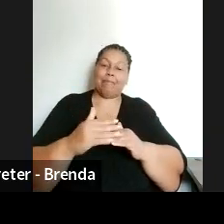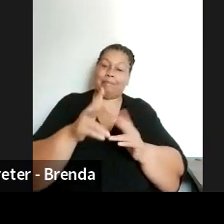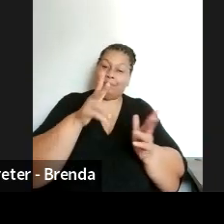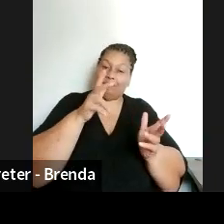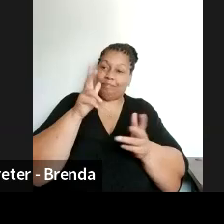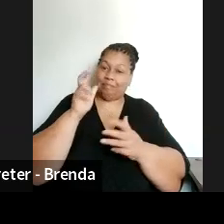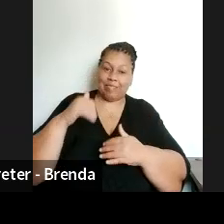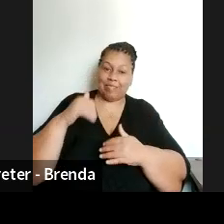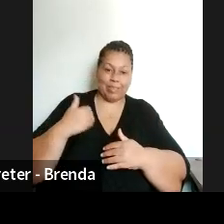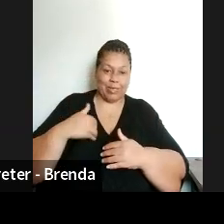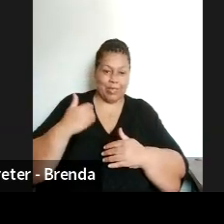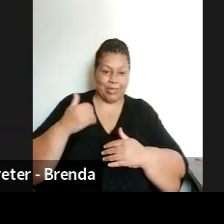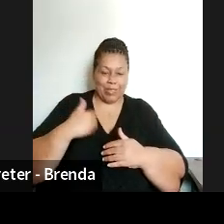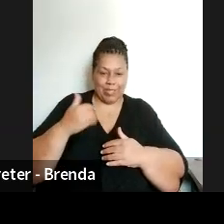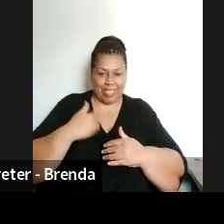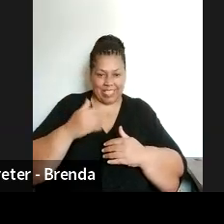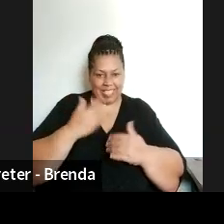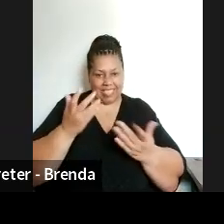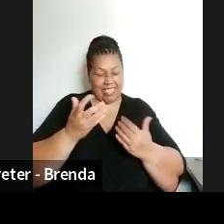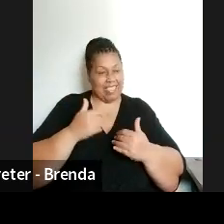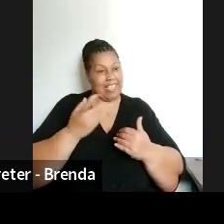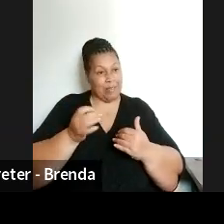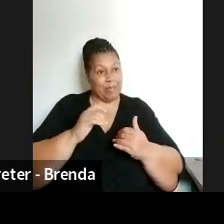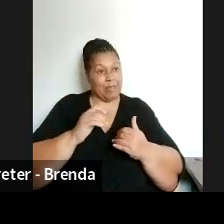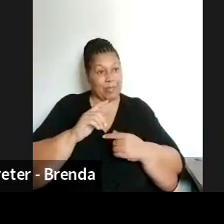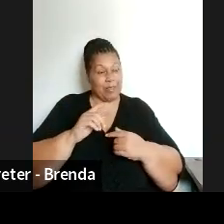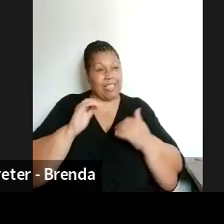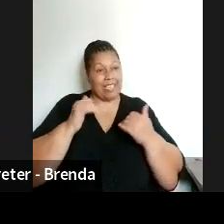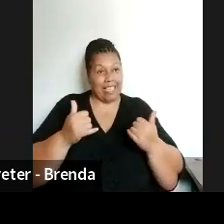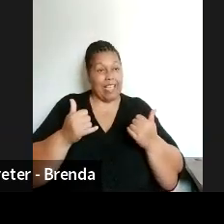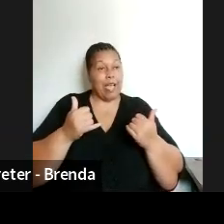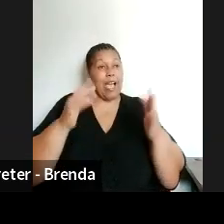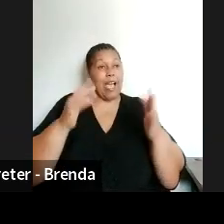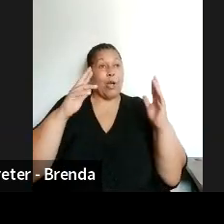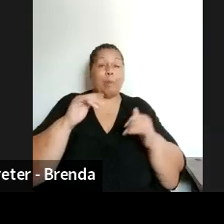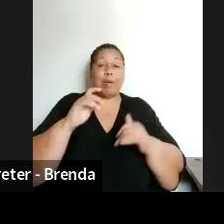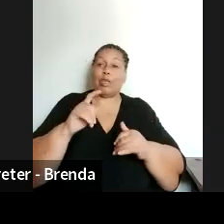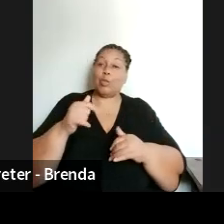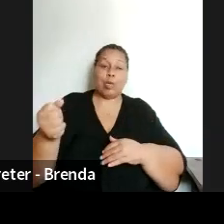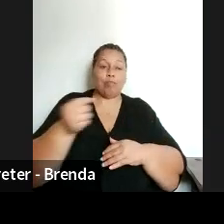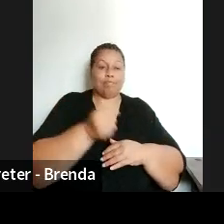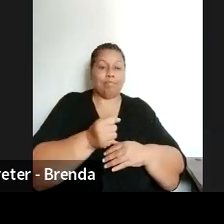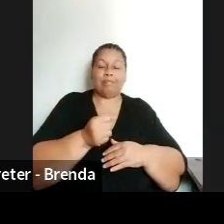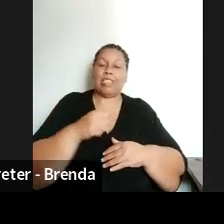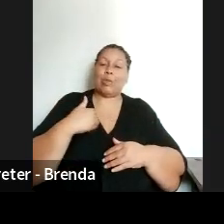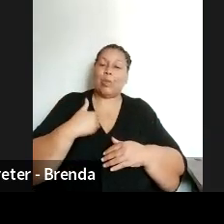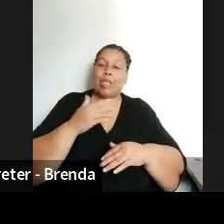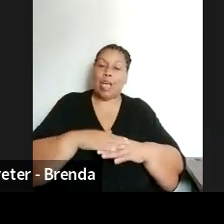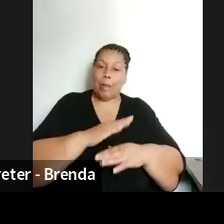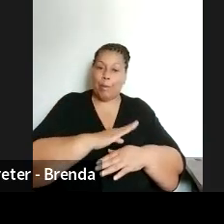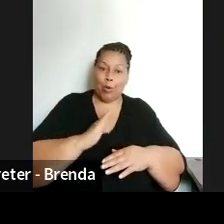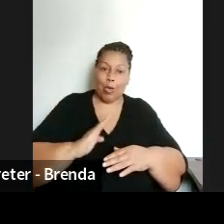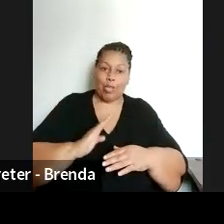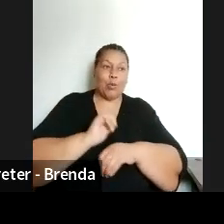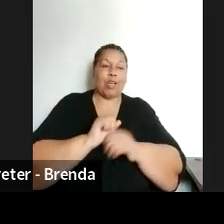to begin how you're going to start looking at your youth programs. And I hope that you'll bring youth on board to work with you on those youth programs. And I